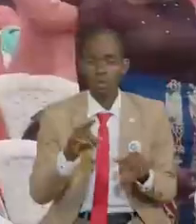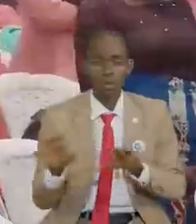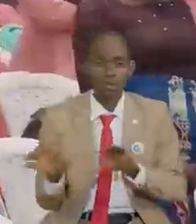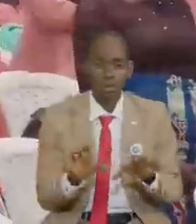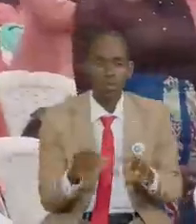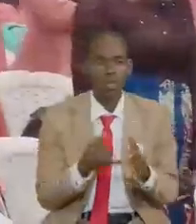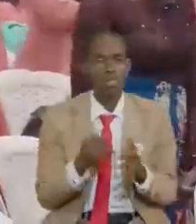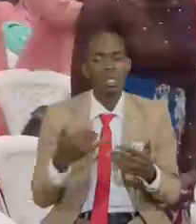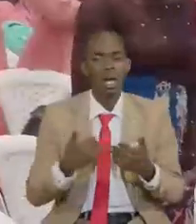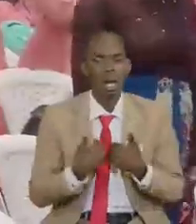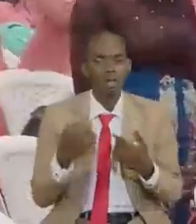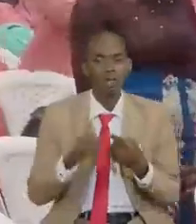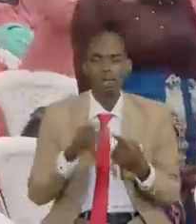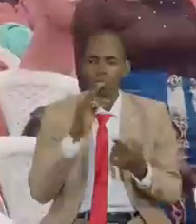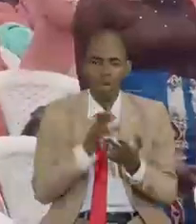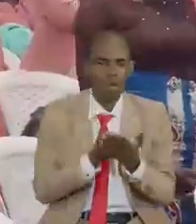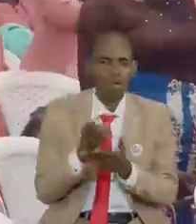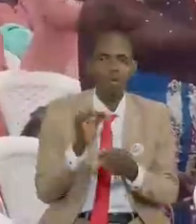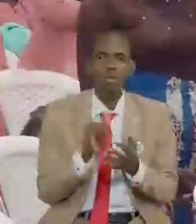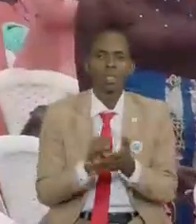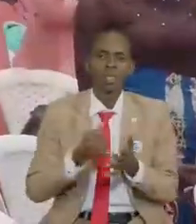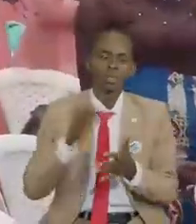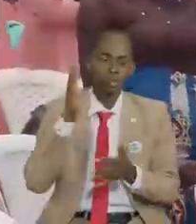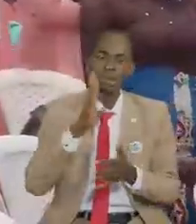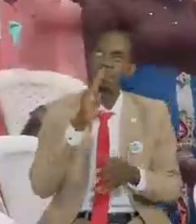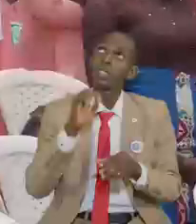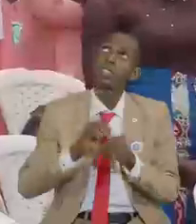honest so that it will be in his name.